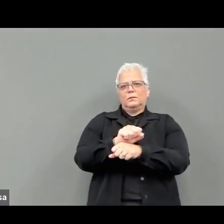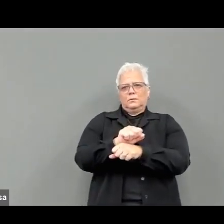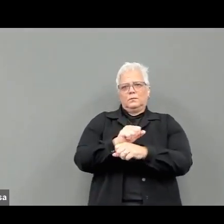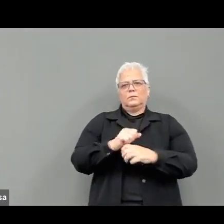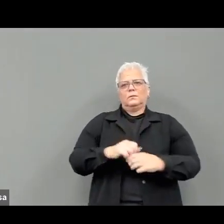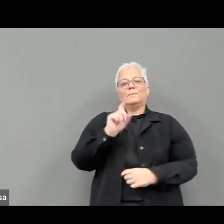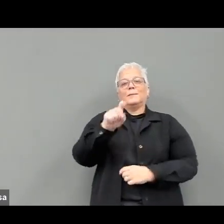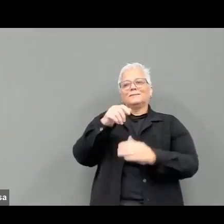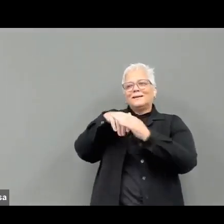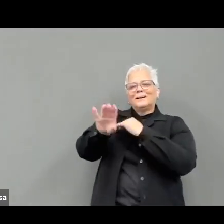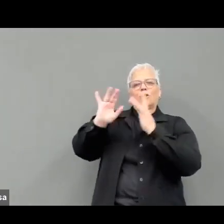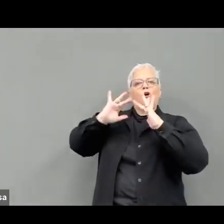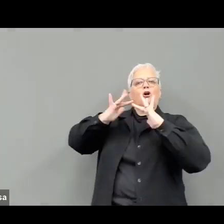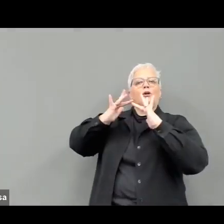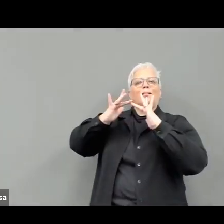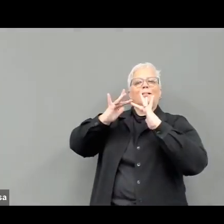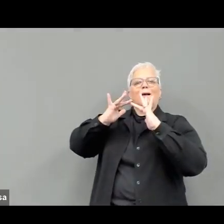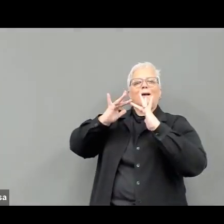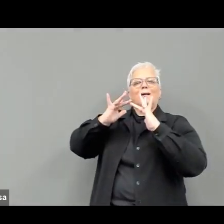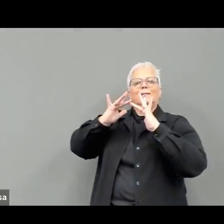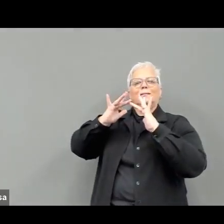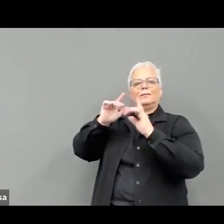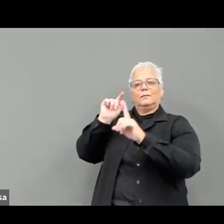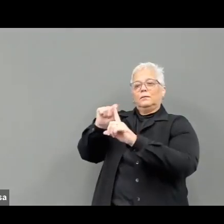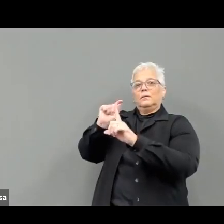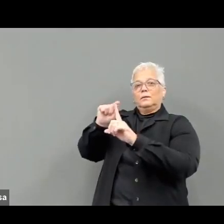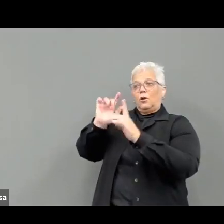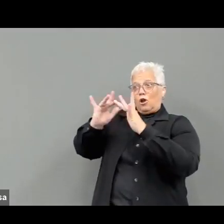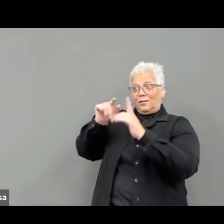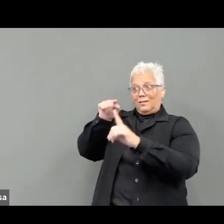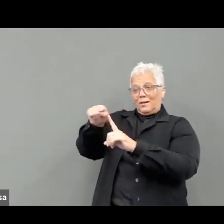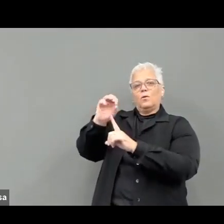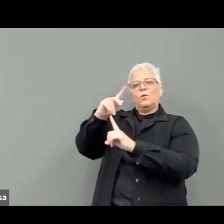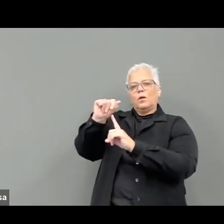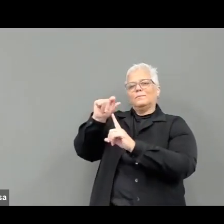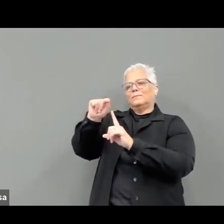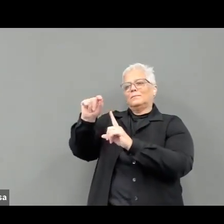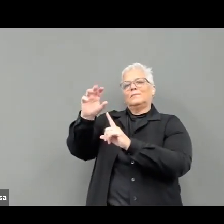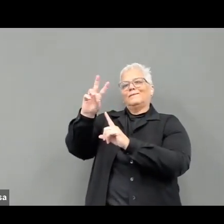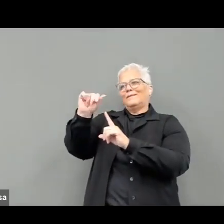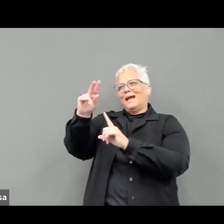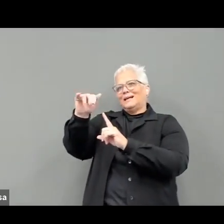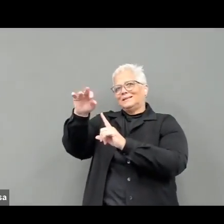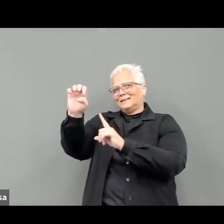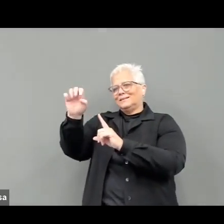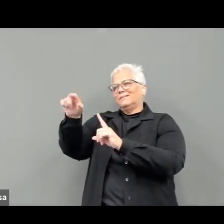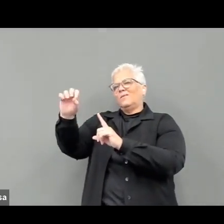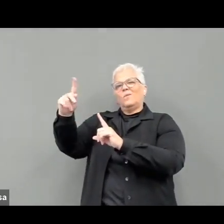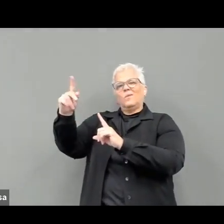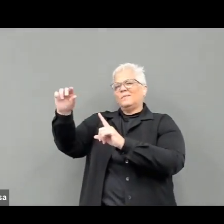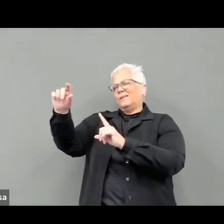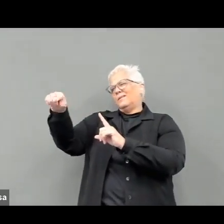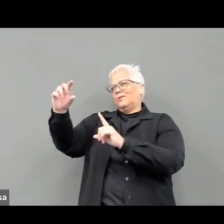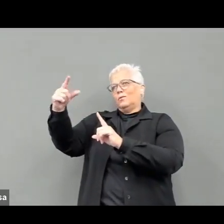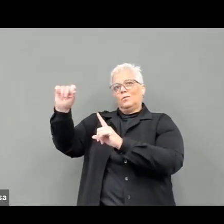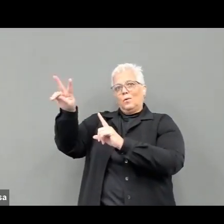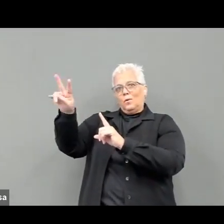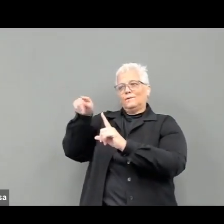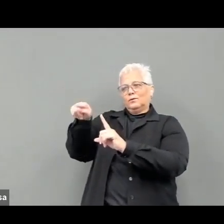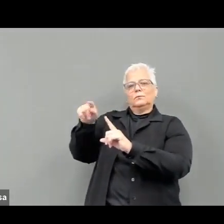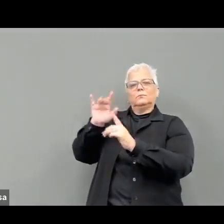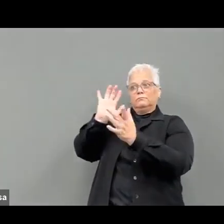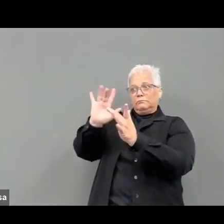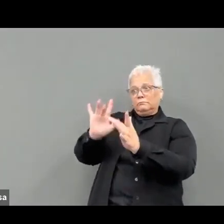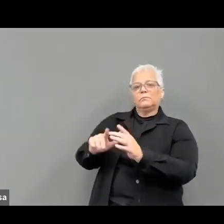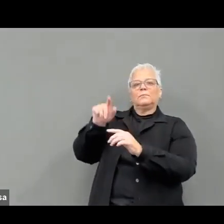vaccinate.oklahoma.gov. A link is also available on our website. We typically add new appointments each Wednesday evening. We provide